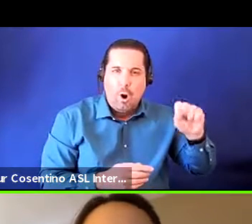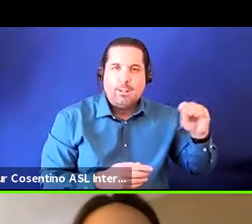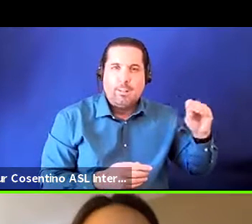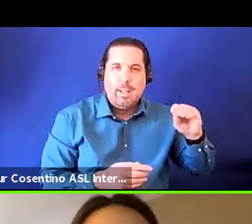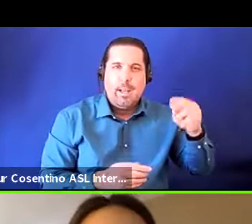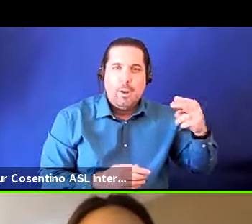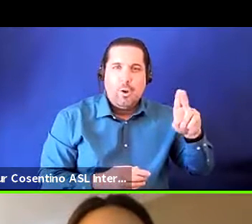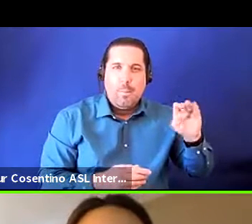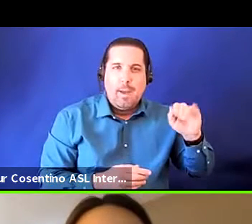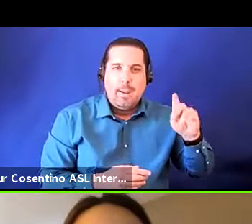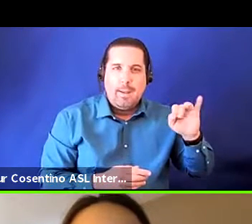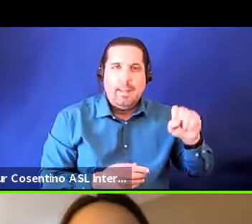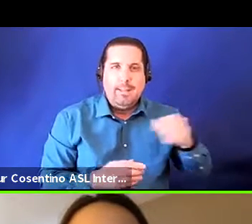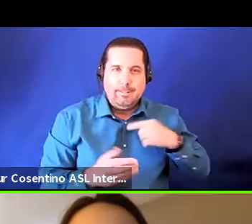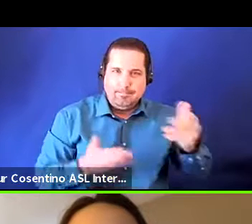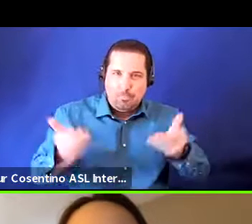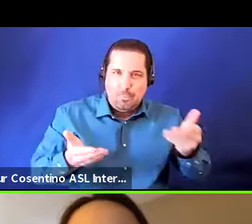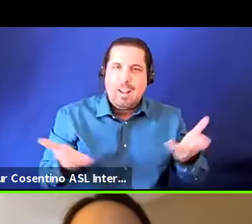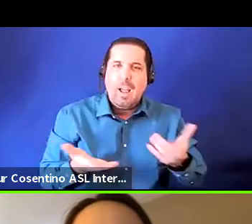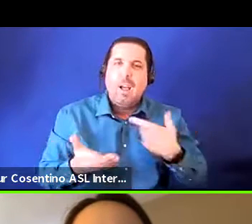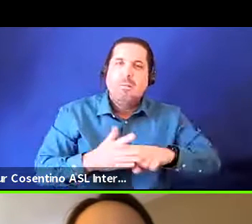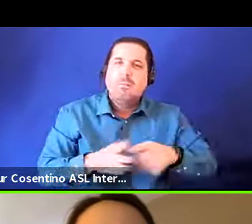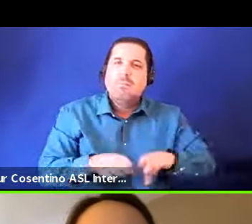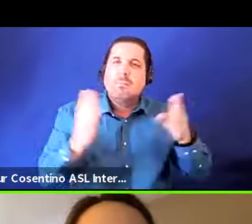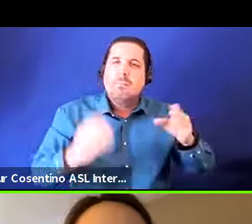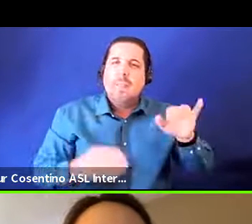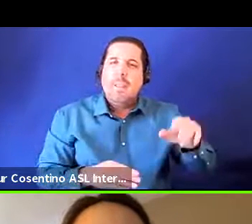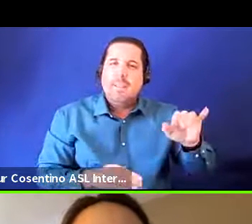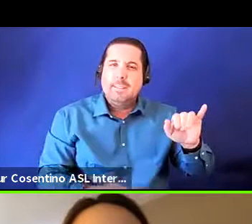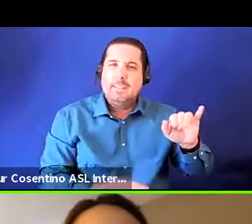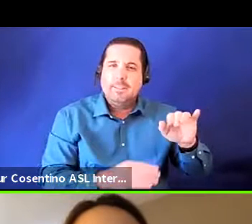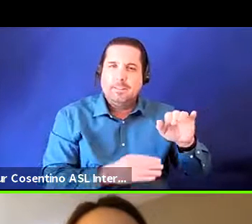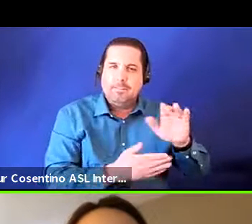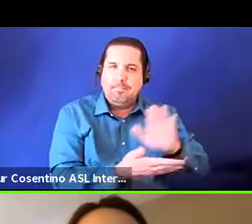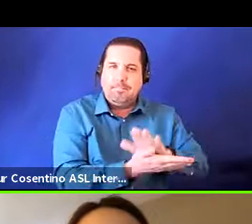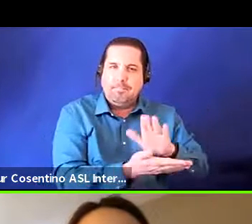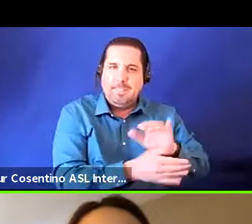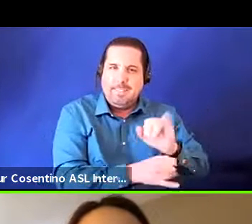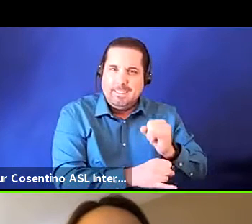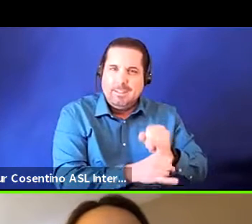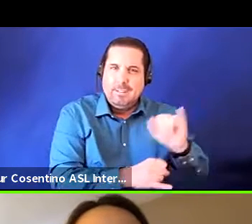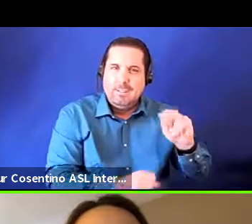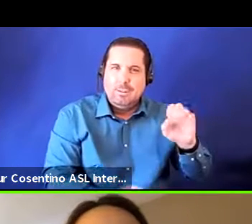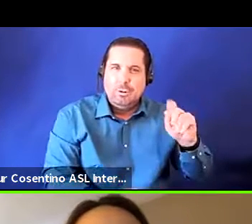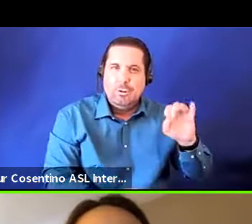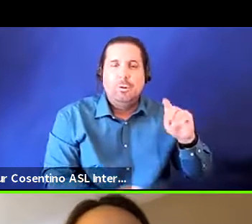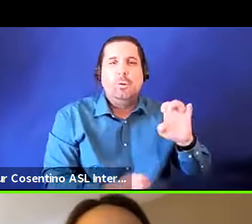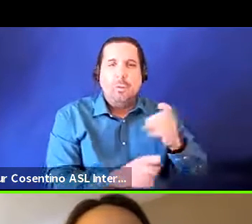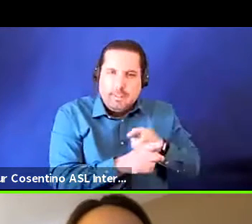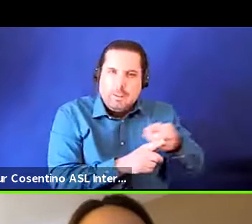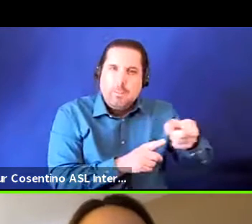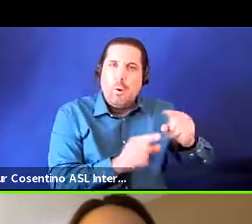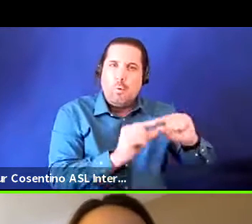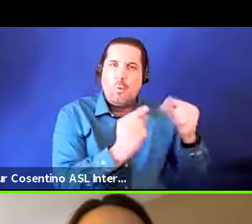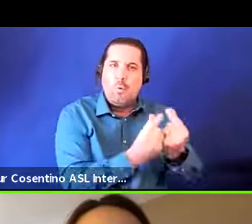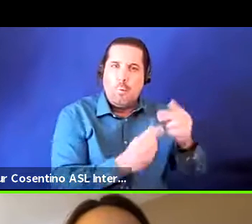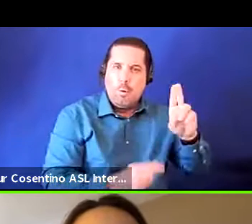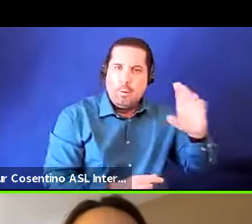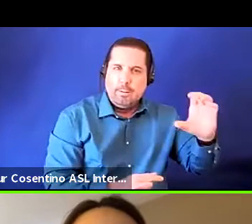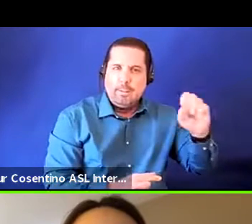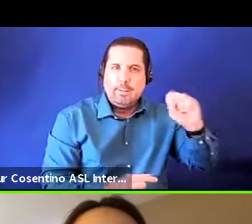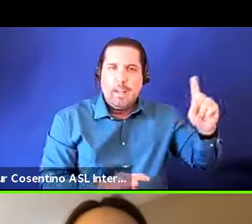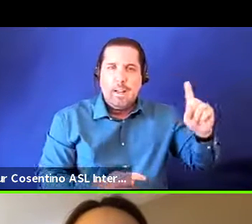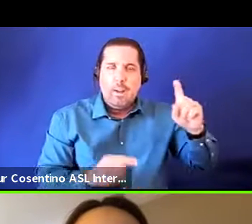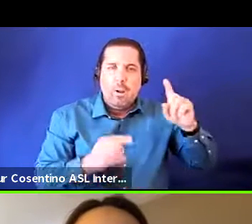by just introducing the Institute briefly. We are an interdisciplinary group at UC San Diego dedicated